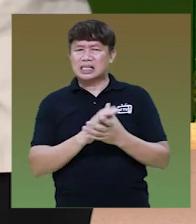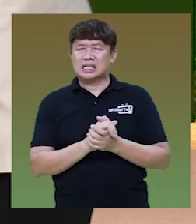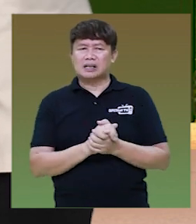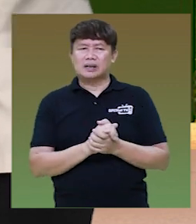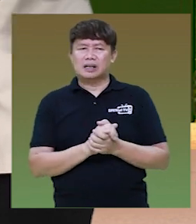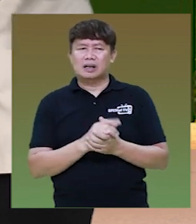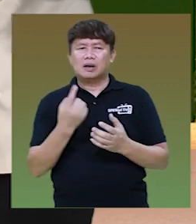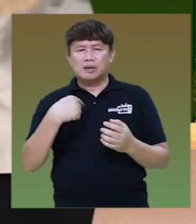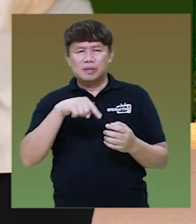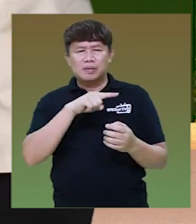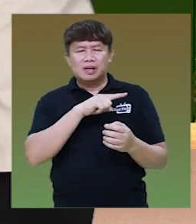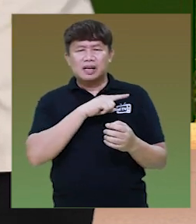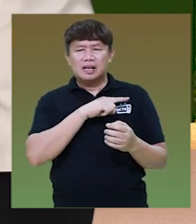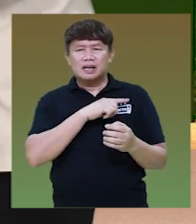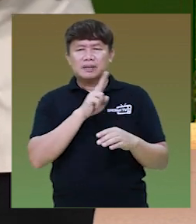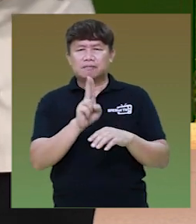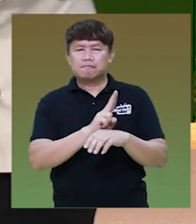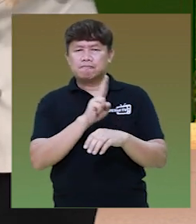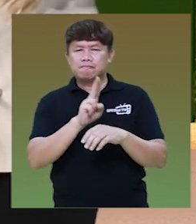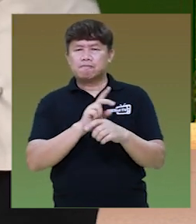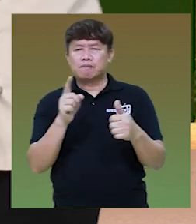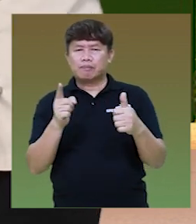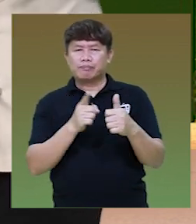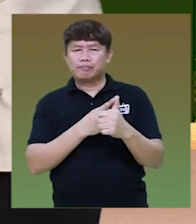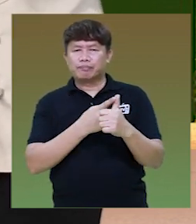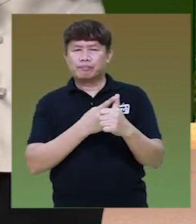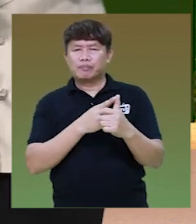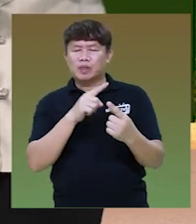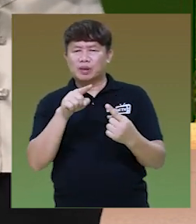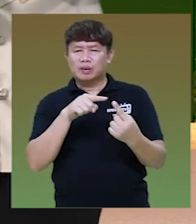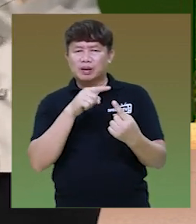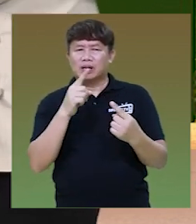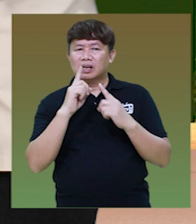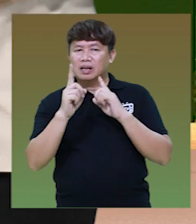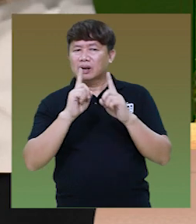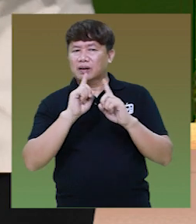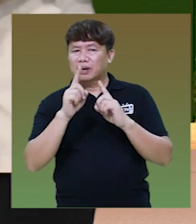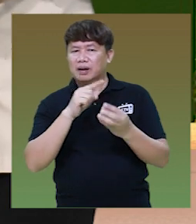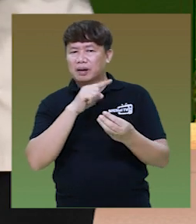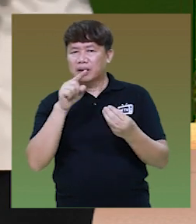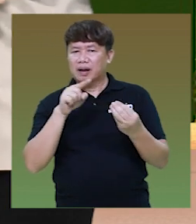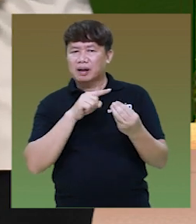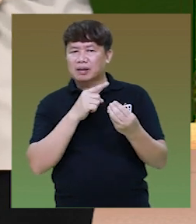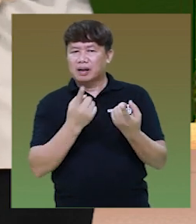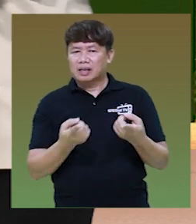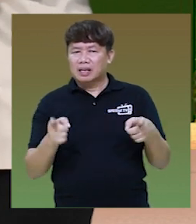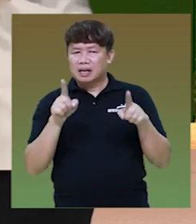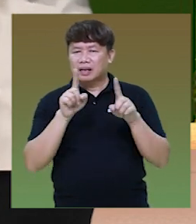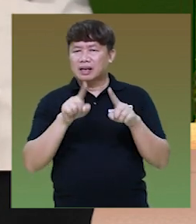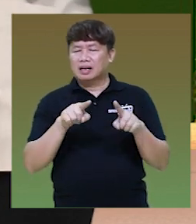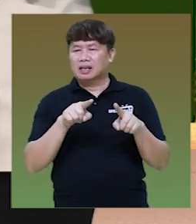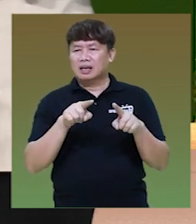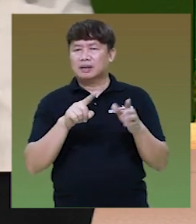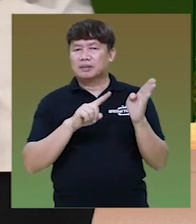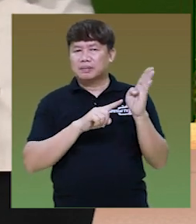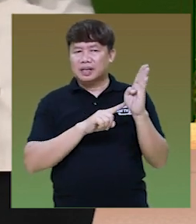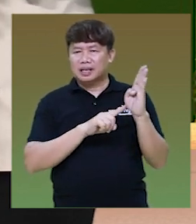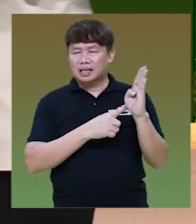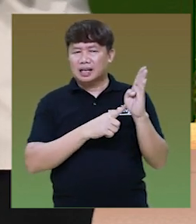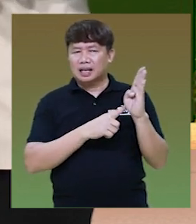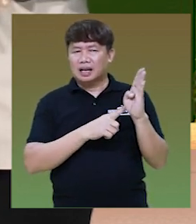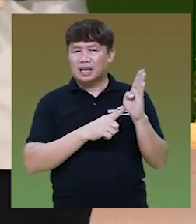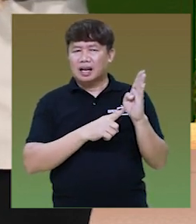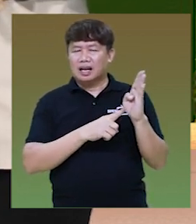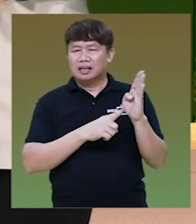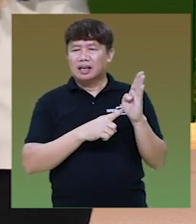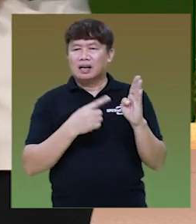We use first when we talk about what happened in the beginning. We use next when